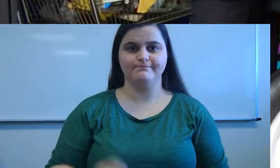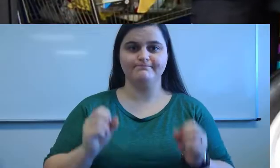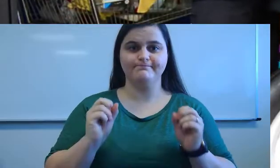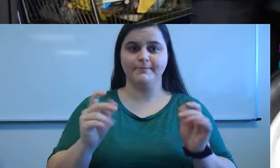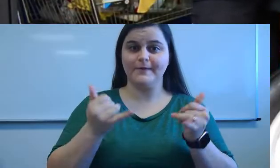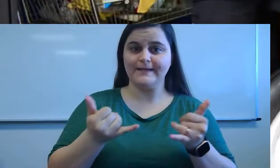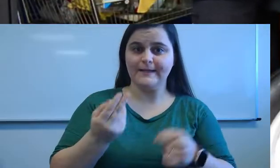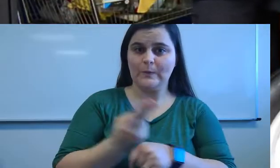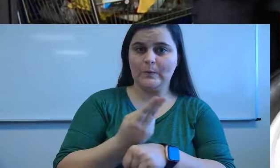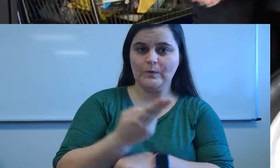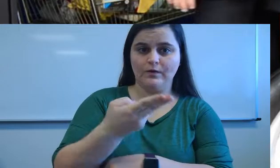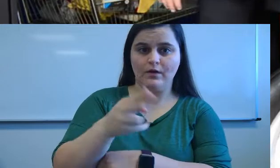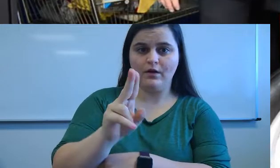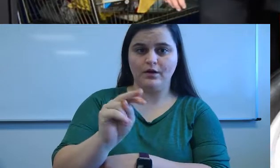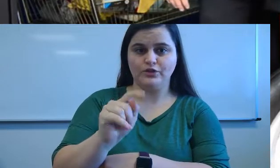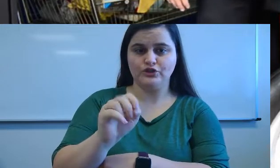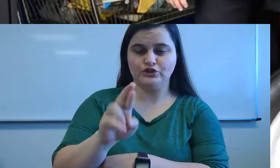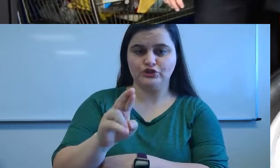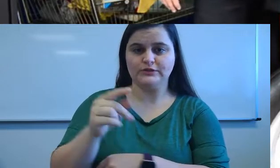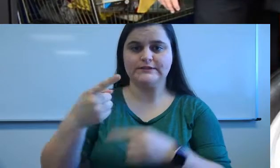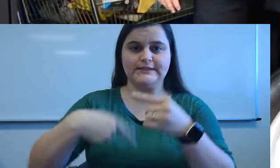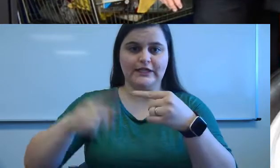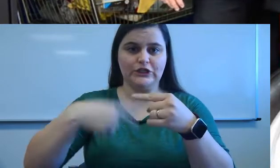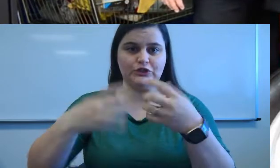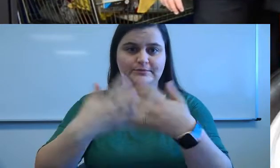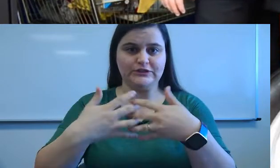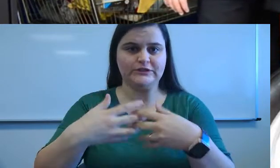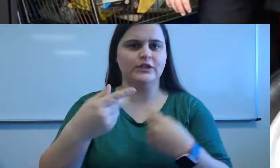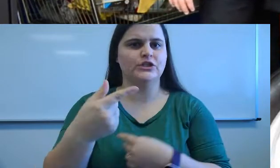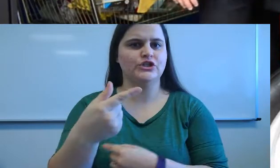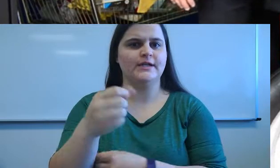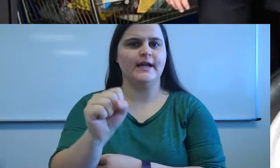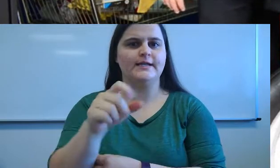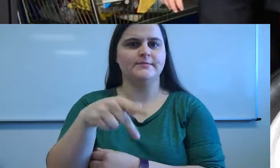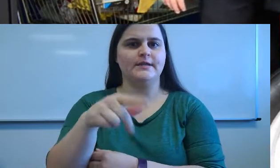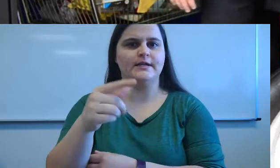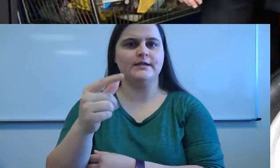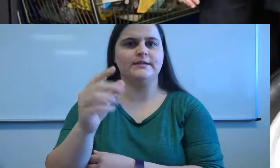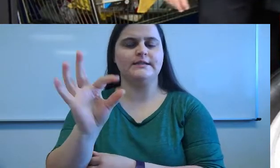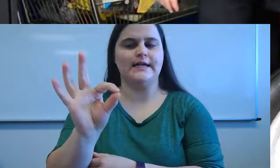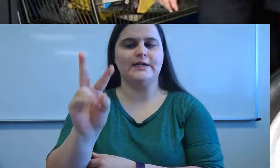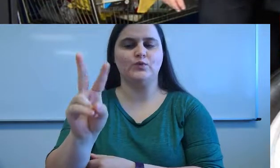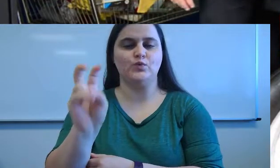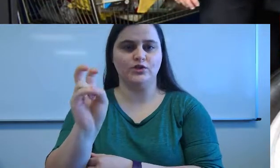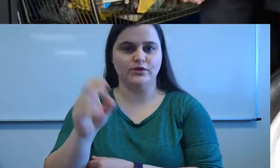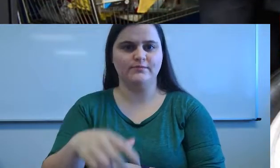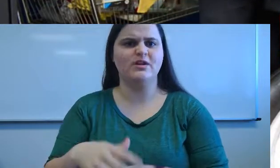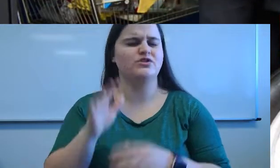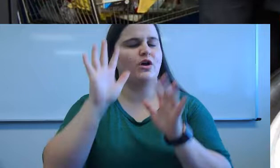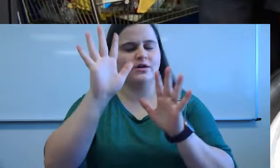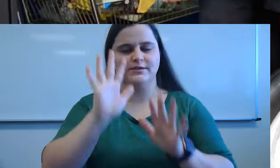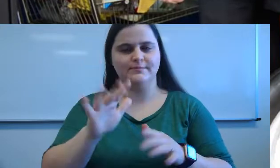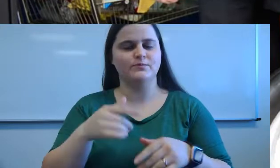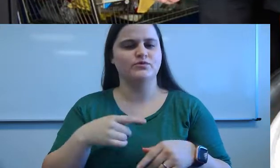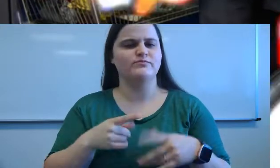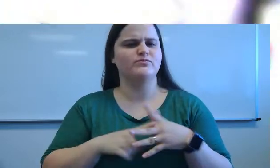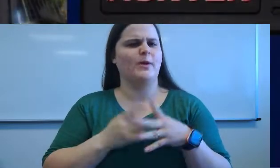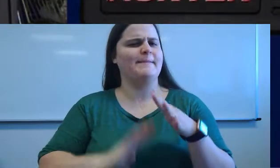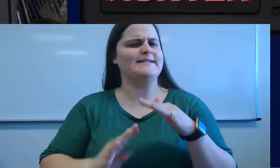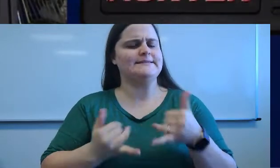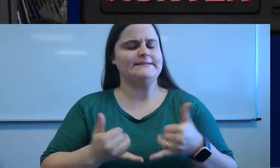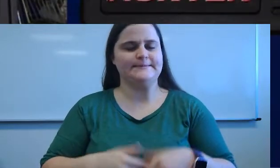Okay, today we're going to use our Hunter tire machine. That's a GSP9200. It's super awesome, and we'll just get into the basics